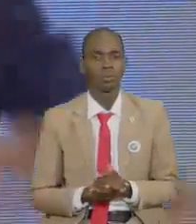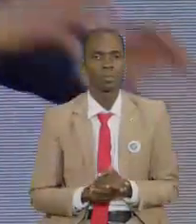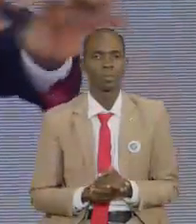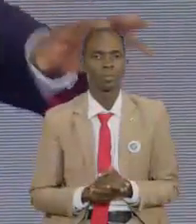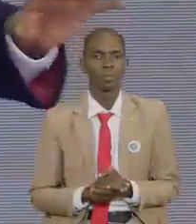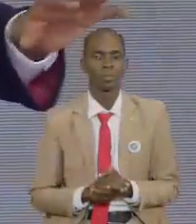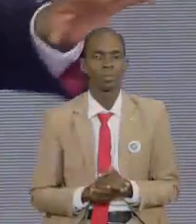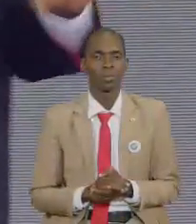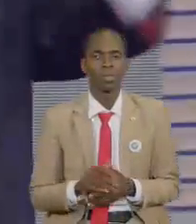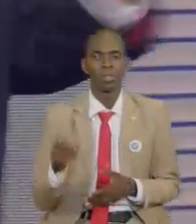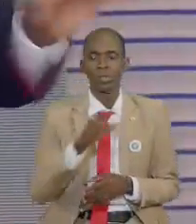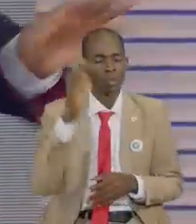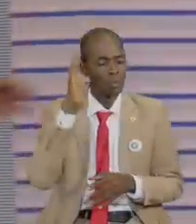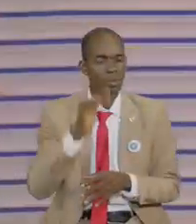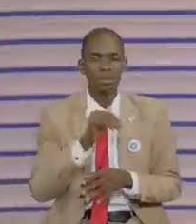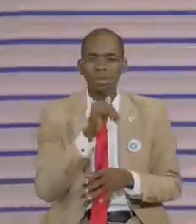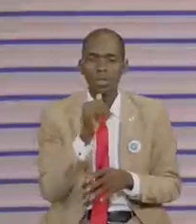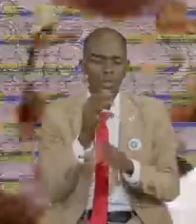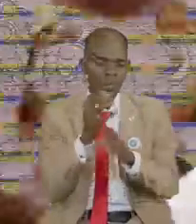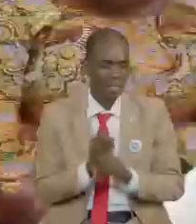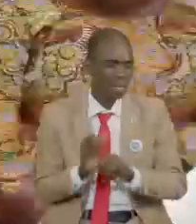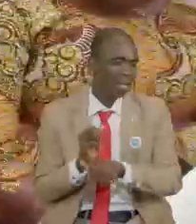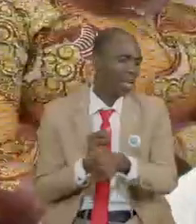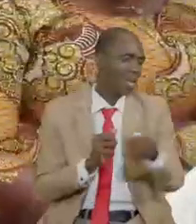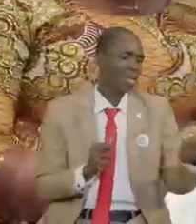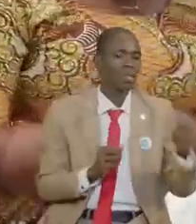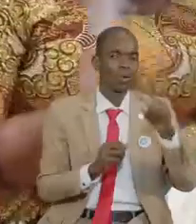You will not catch anybody's disease.